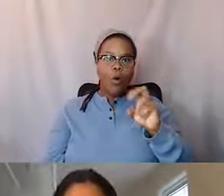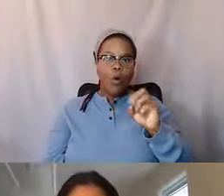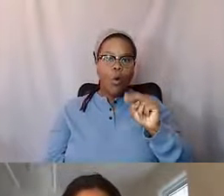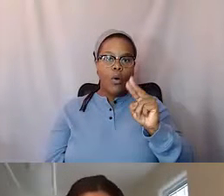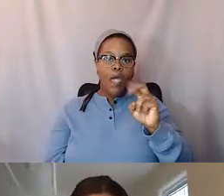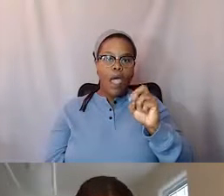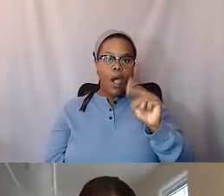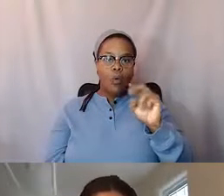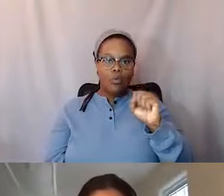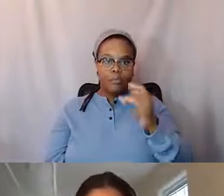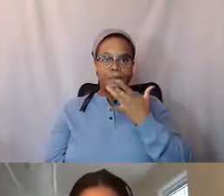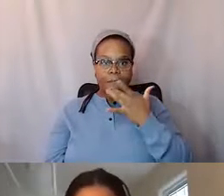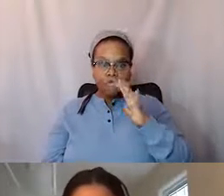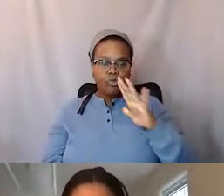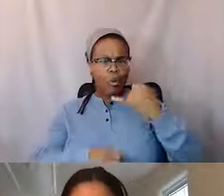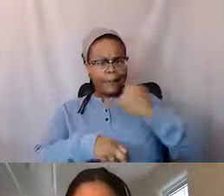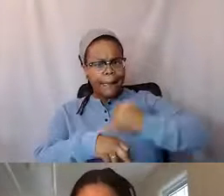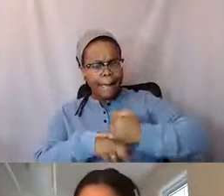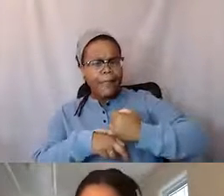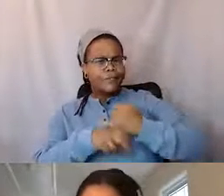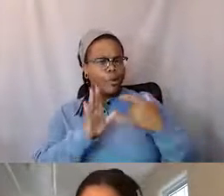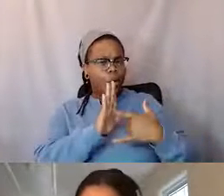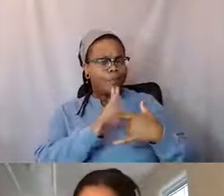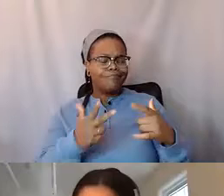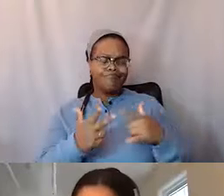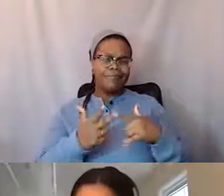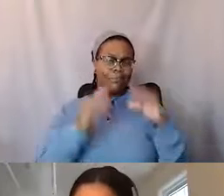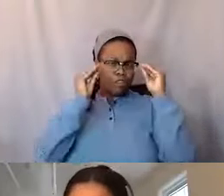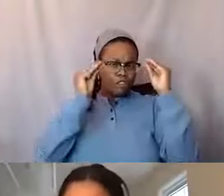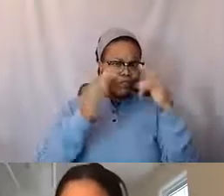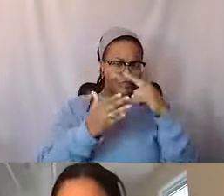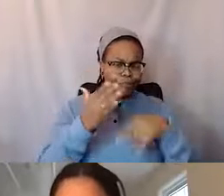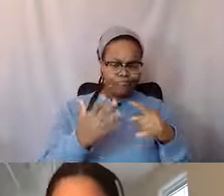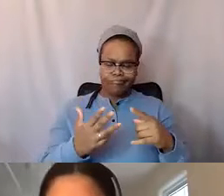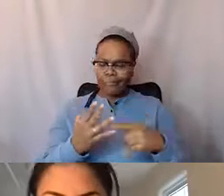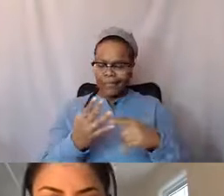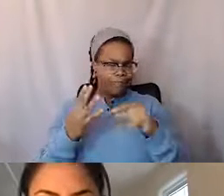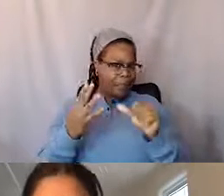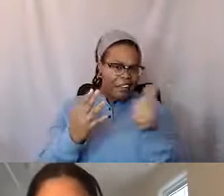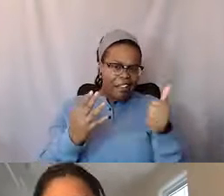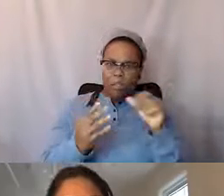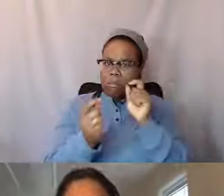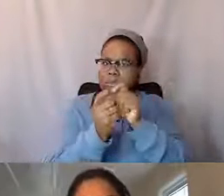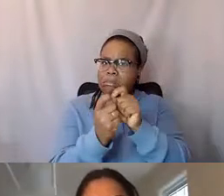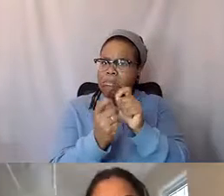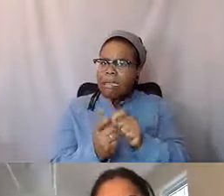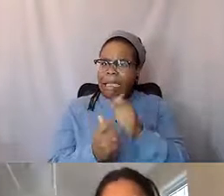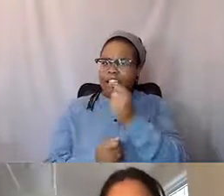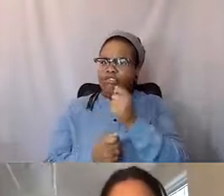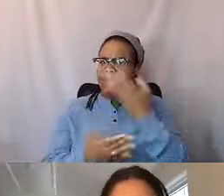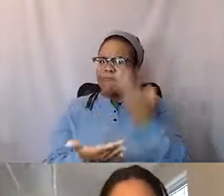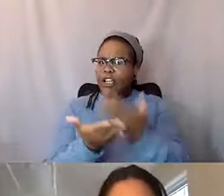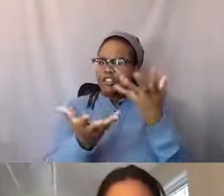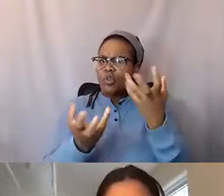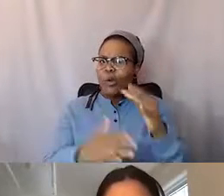space, what campus you're representing, what you teach, and any other little interesting fact you might want to share,